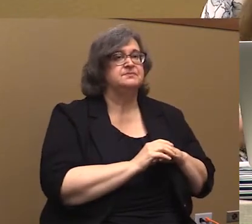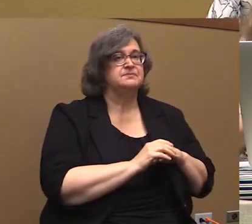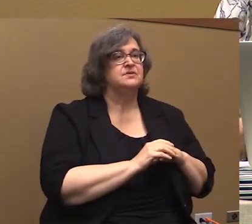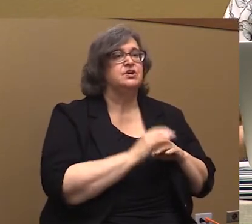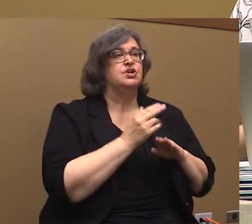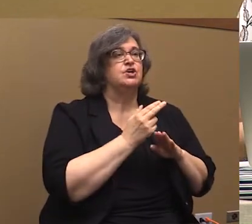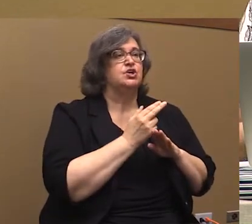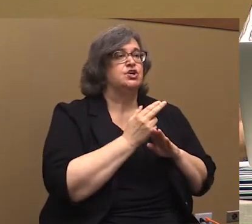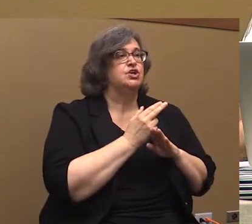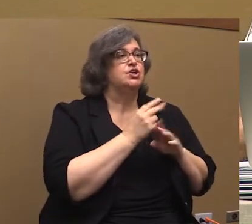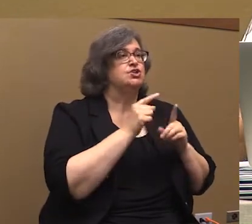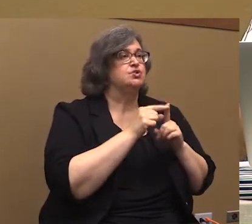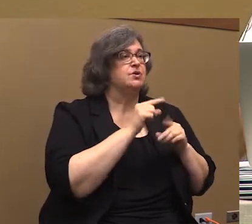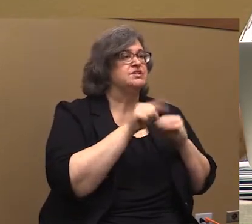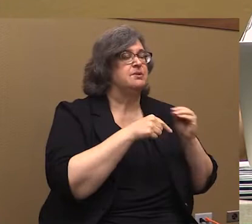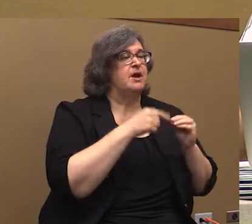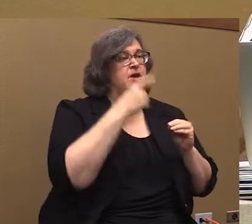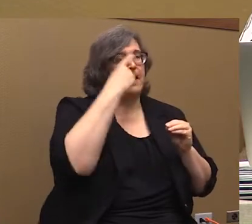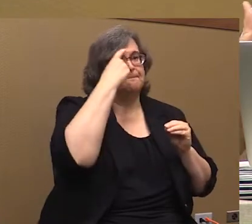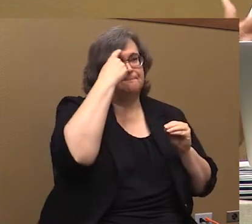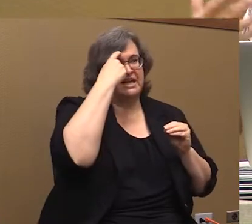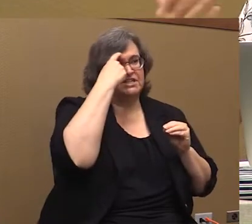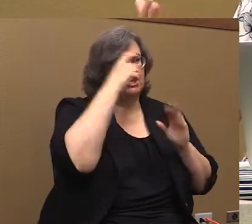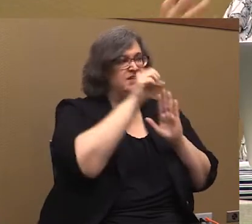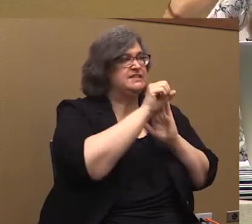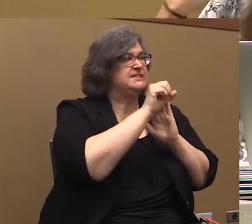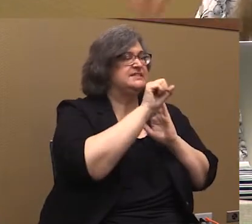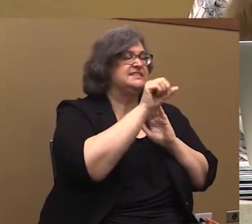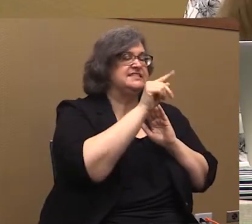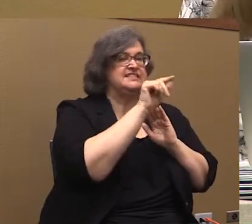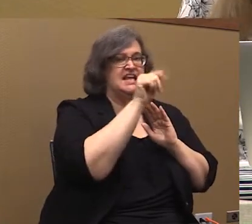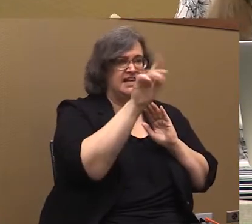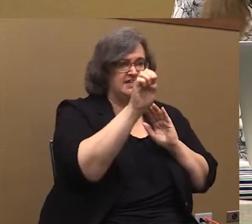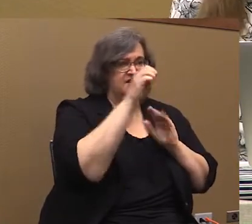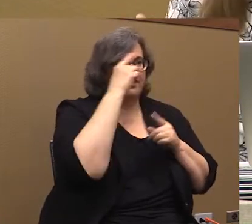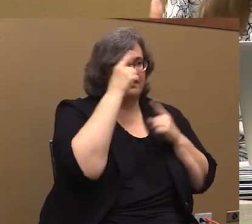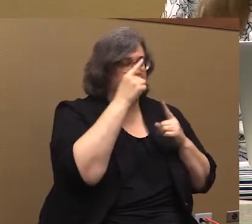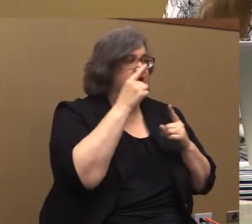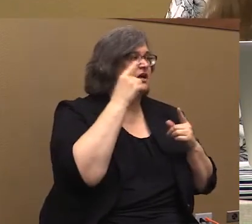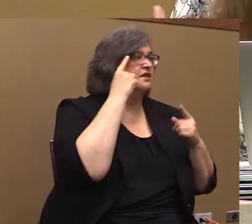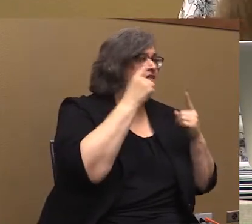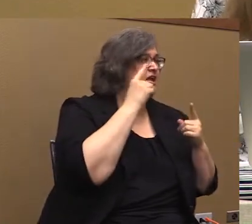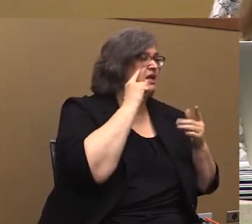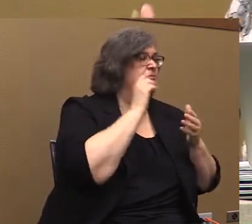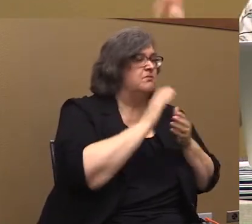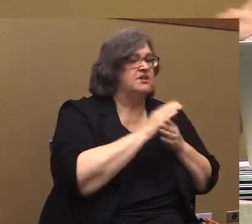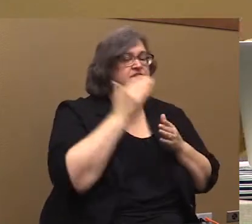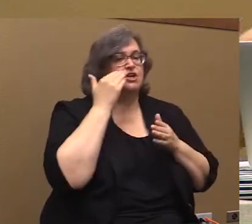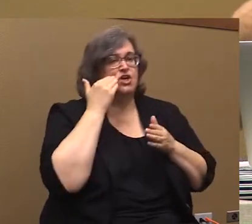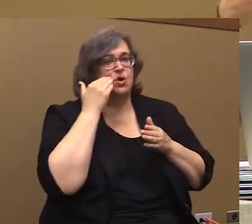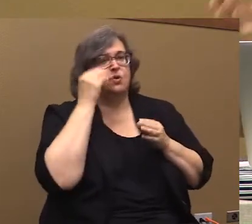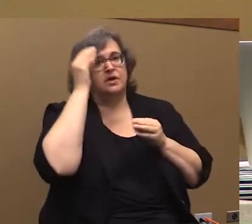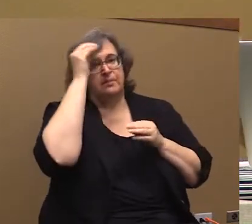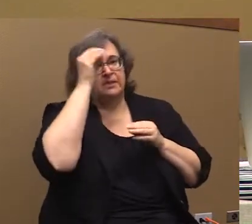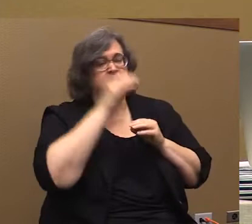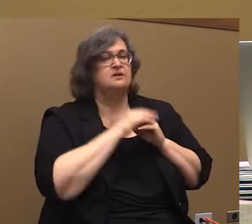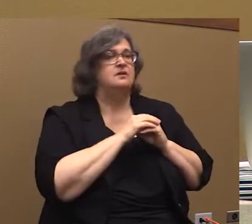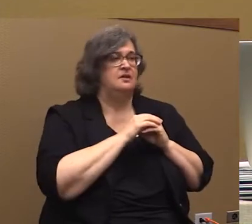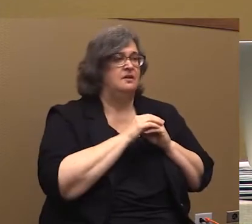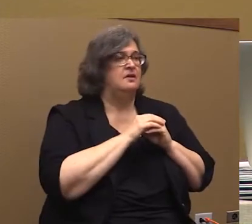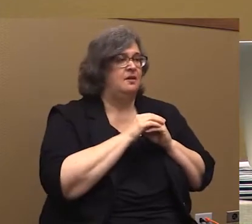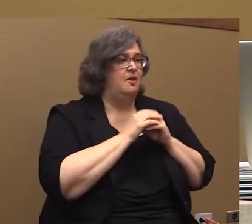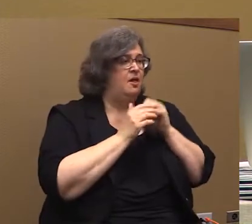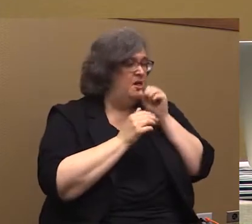culture of the classroom, and to use the words about mental state thinking, believing, knowing,